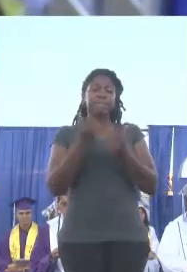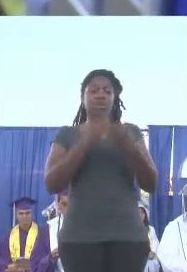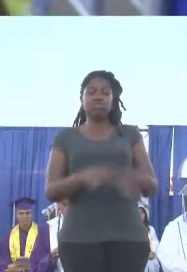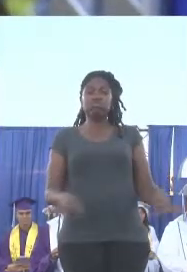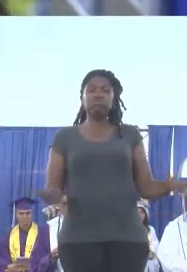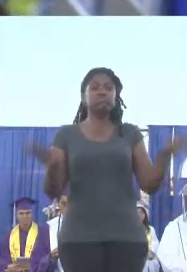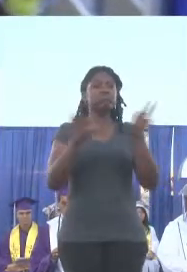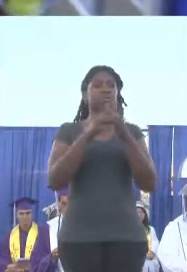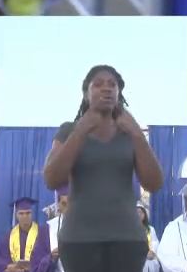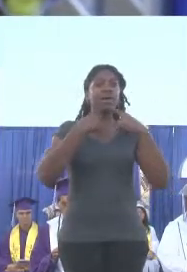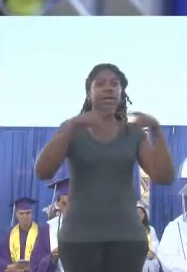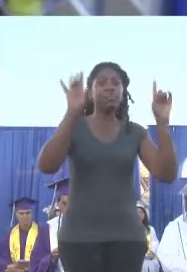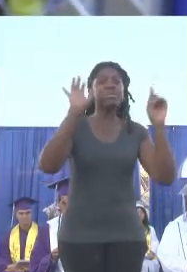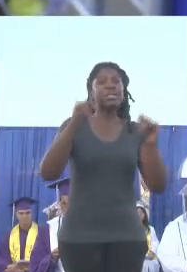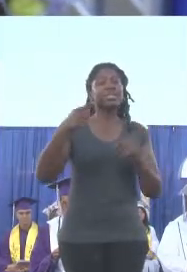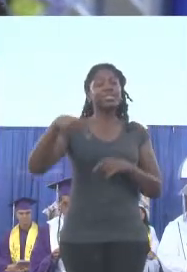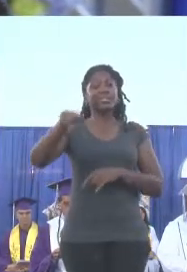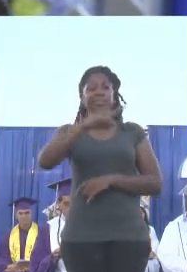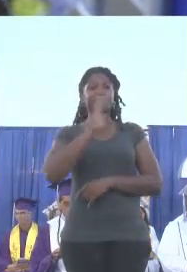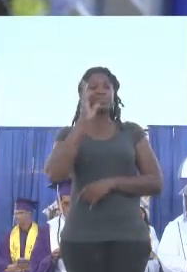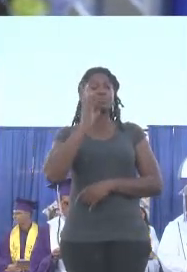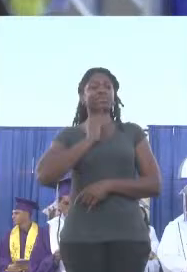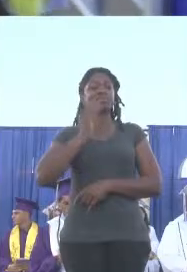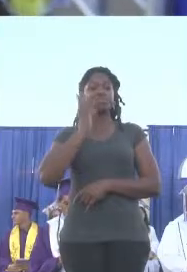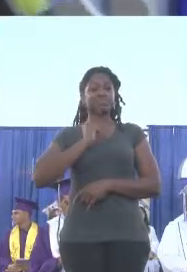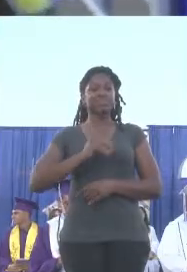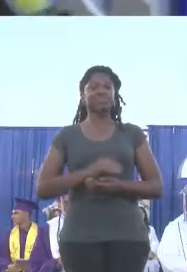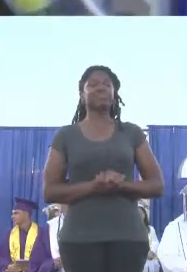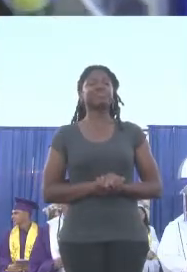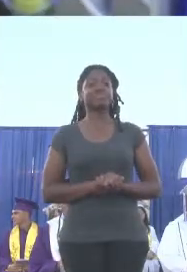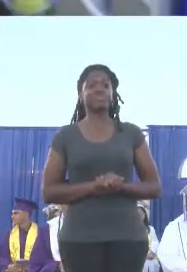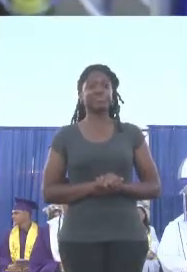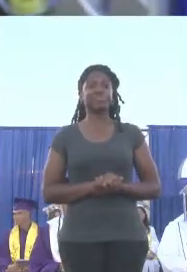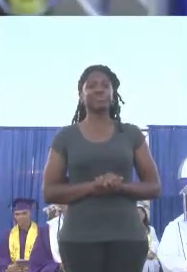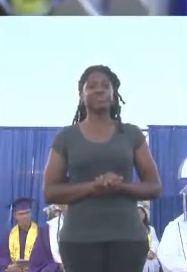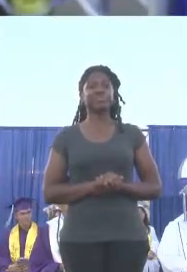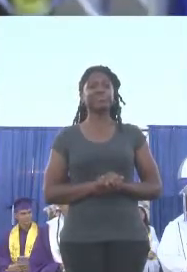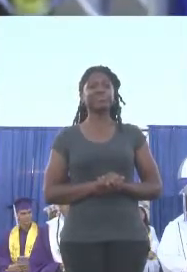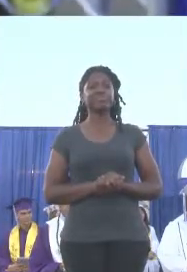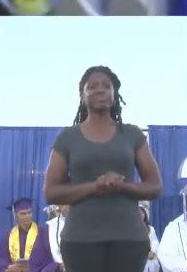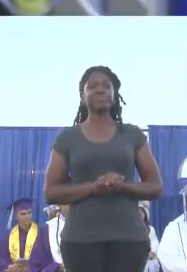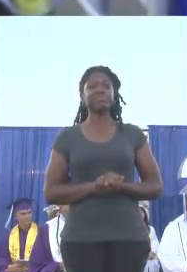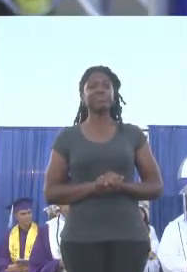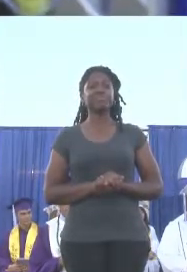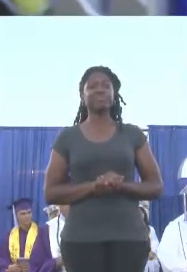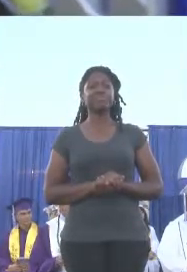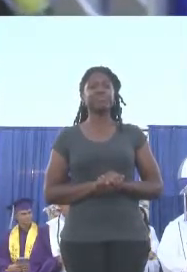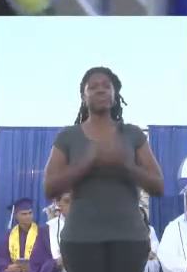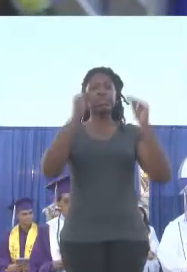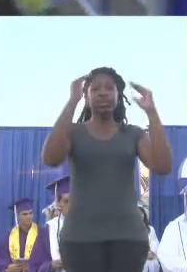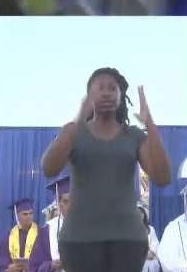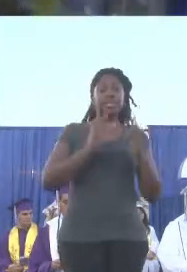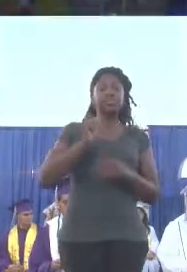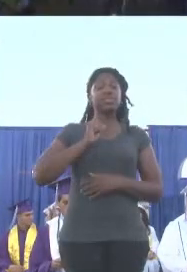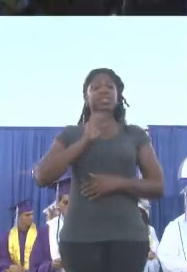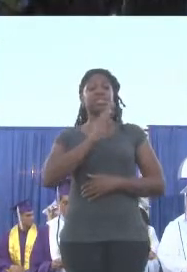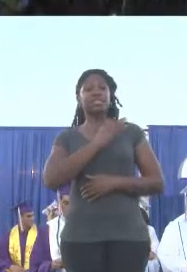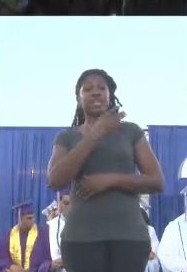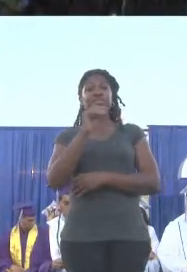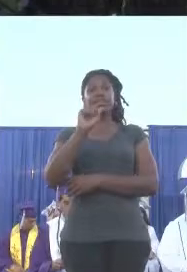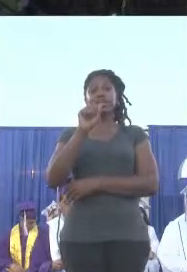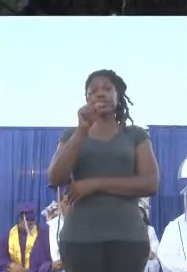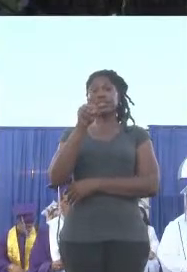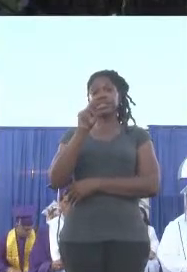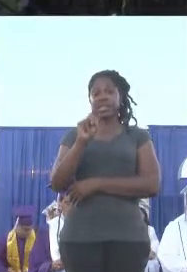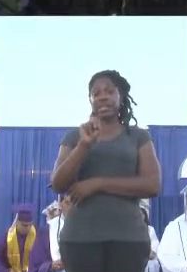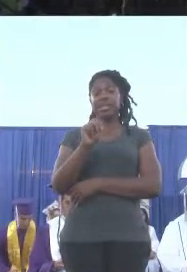accomplishments to date in these young adults' lives. The faculty, staff, and administration of